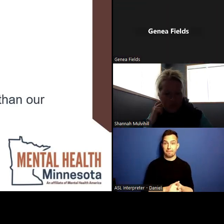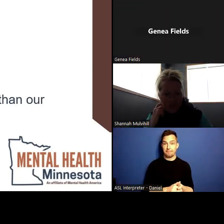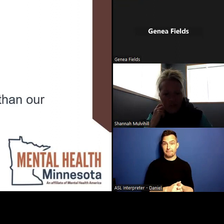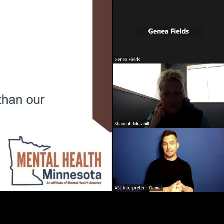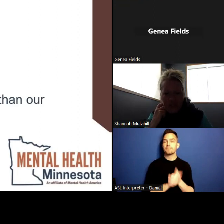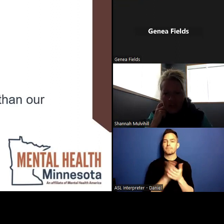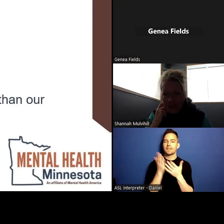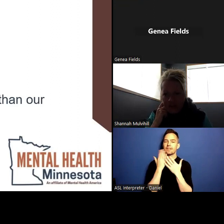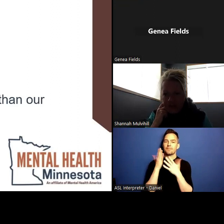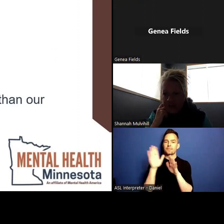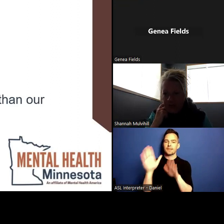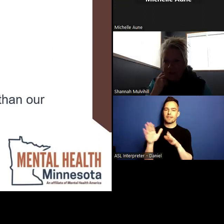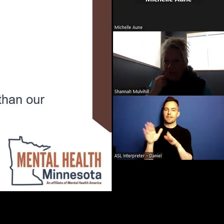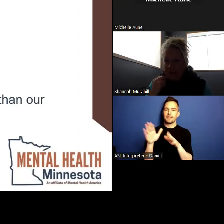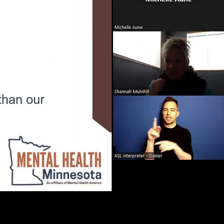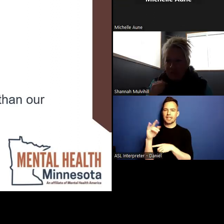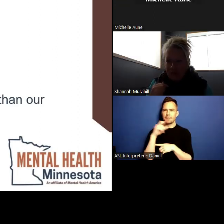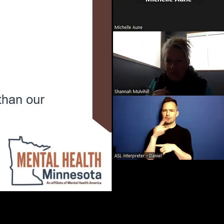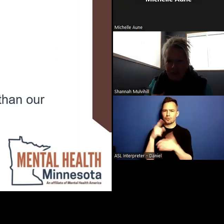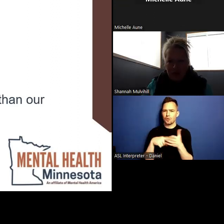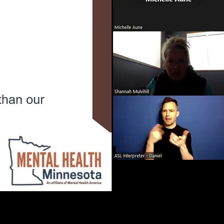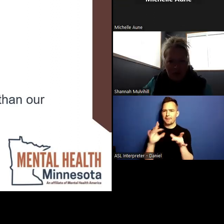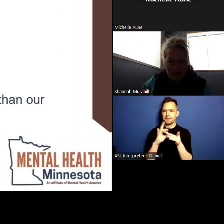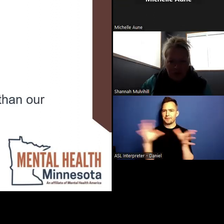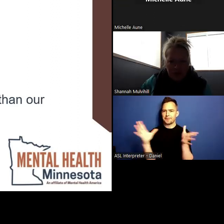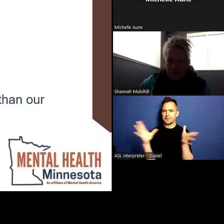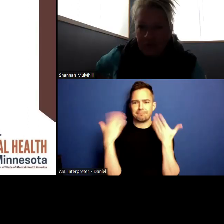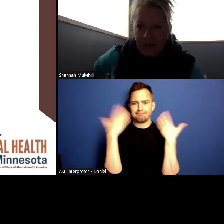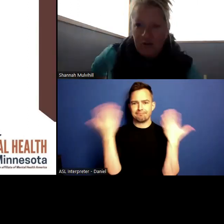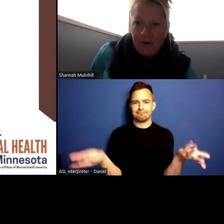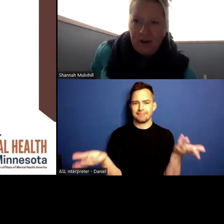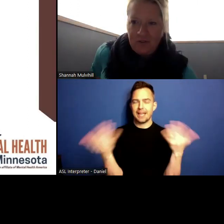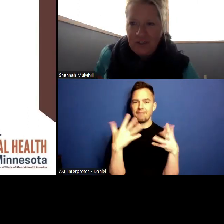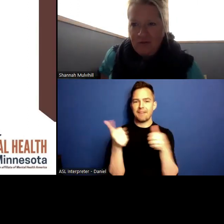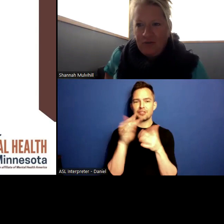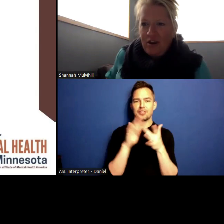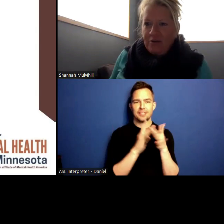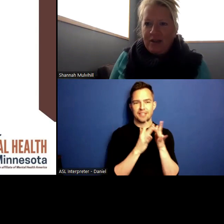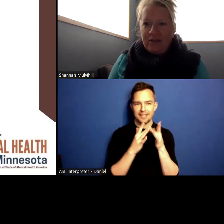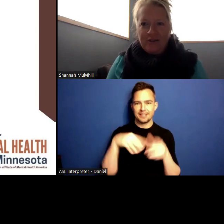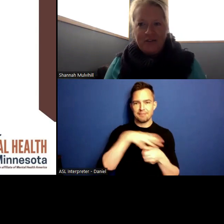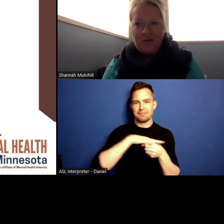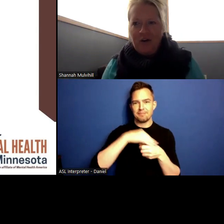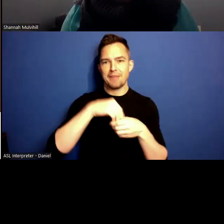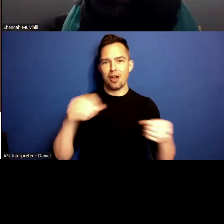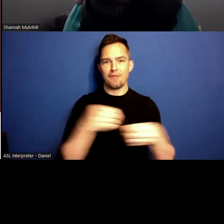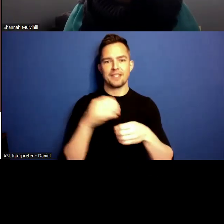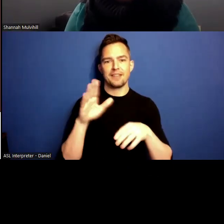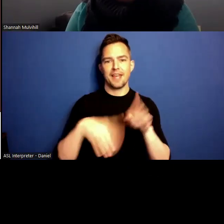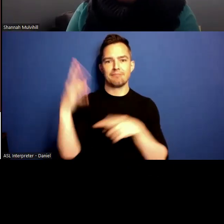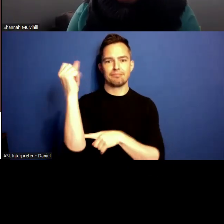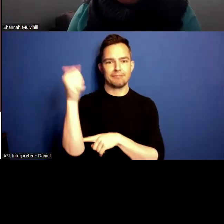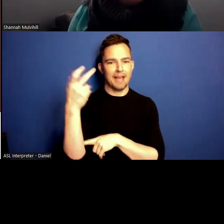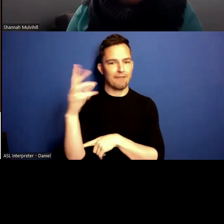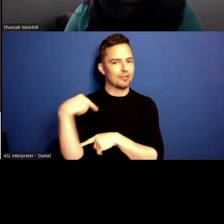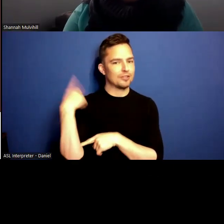Great, thank you, Jackie. I have absolutely no idea what may have happened there. I have faster internet here at my office than I've ever had in my life, so I don't know what's going